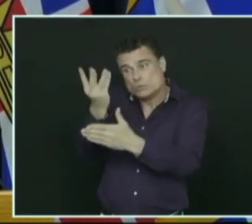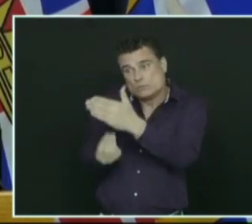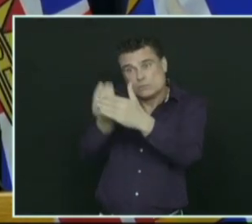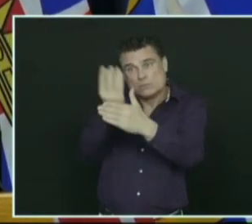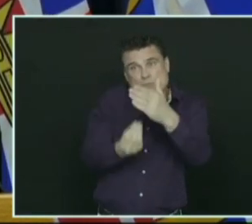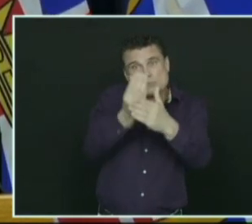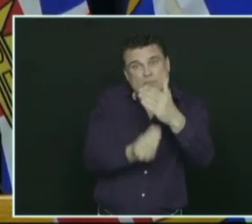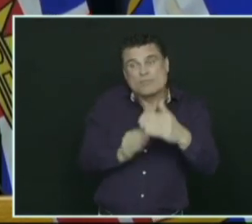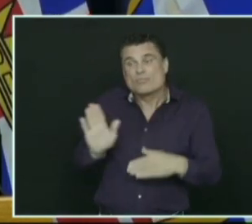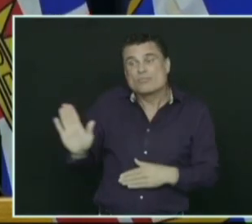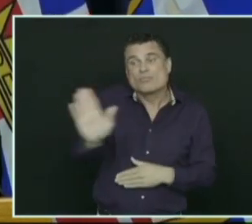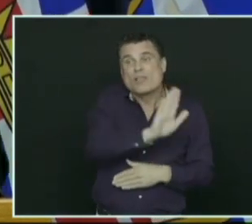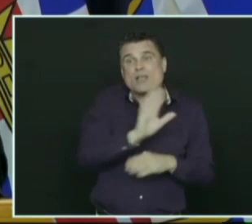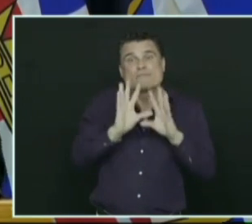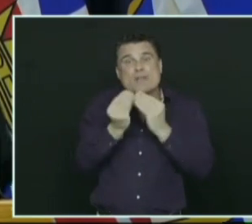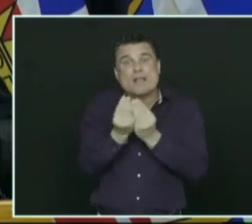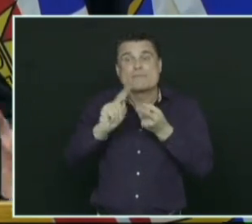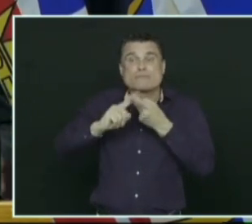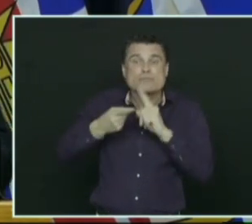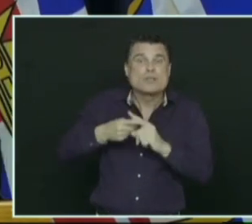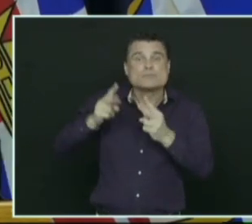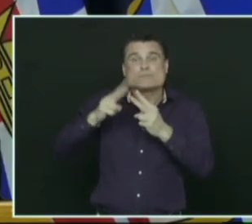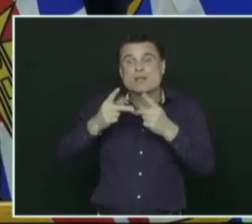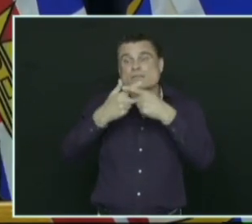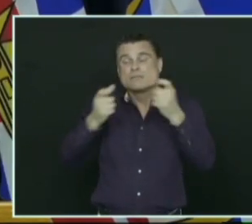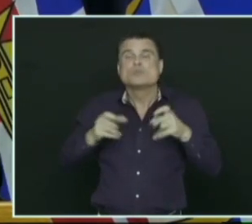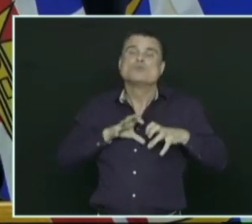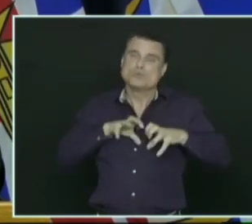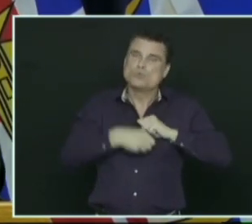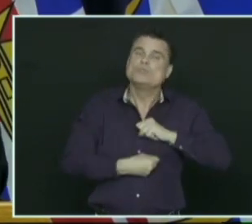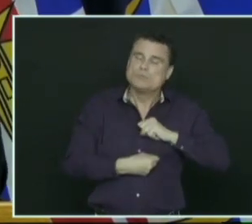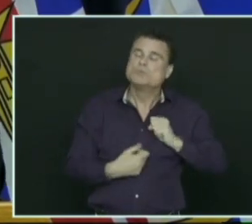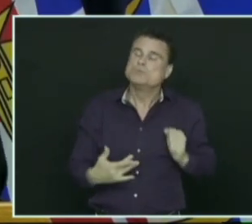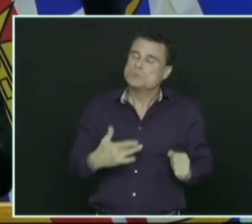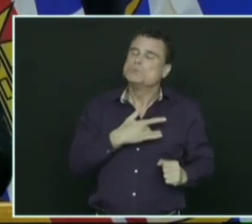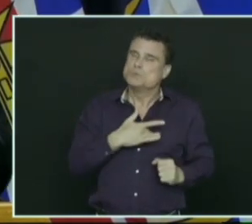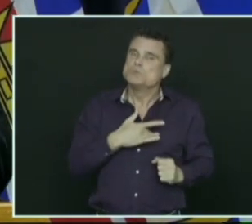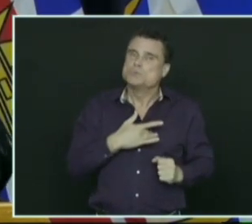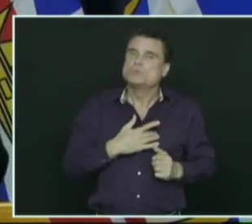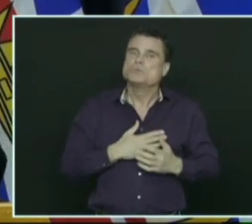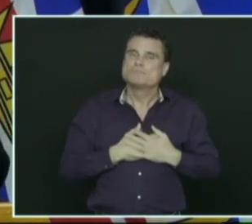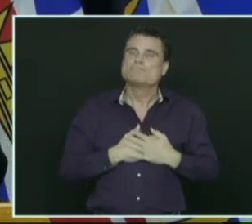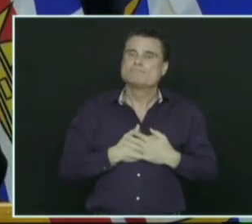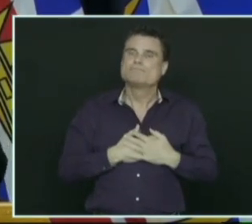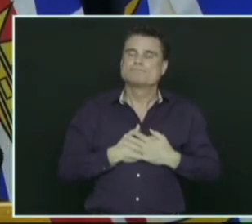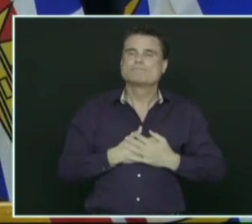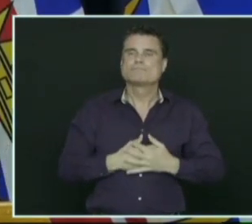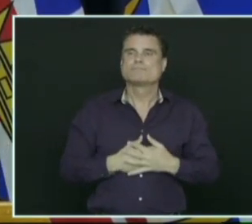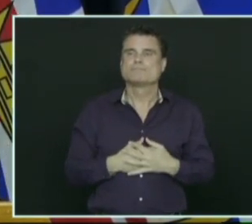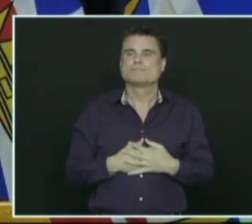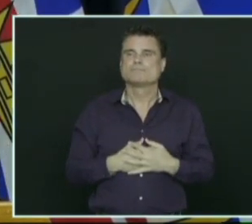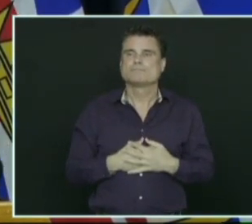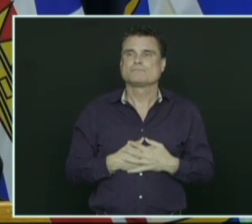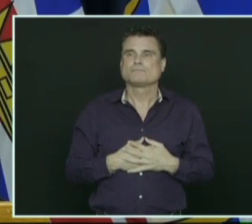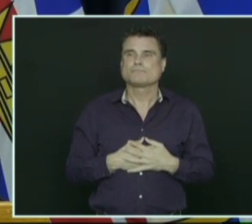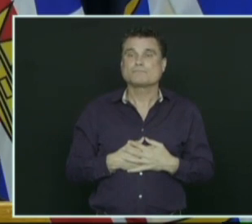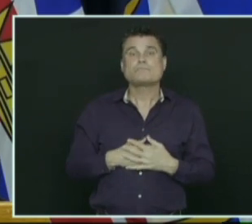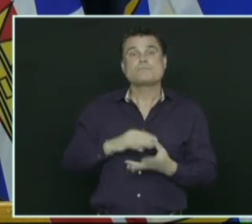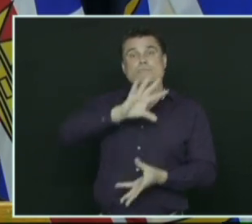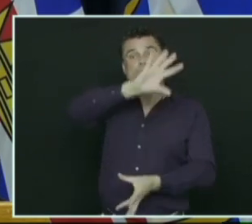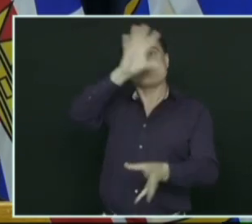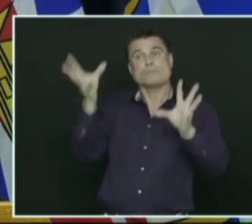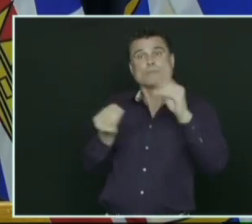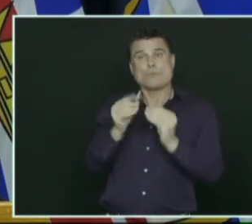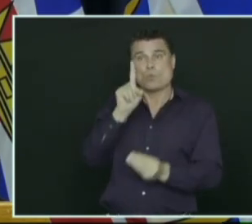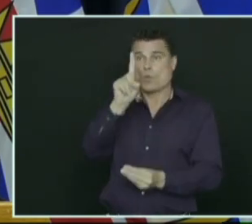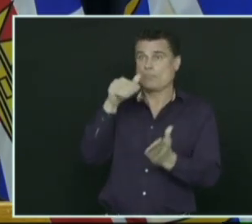nurse practitioners and nurses and others, by all those involved in public health, that so many people have recovered in their homes with the